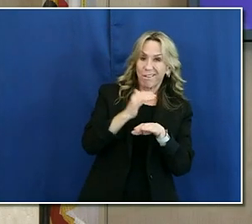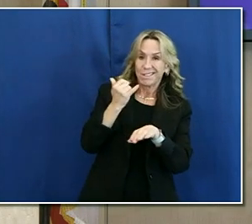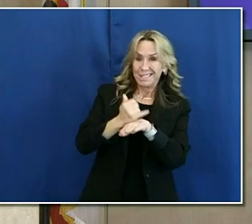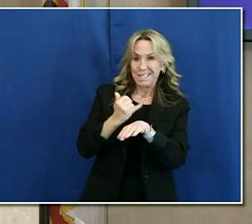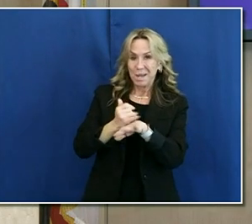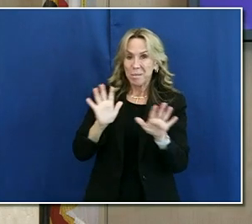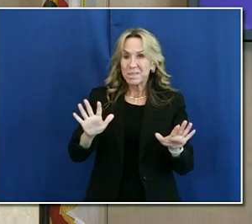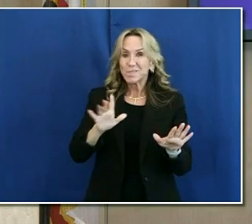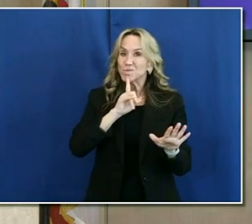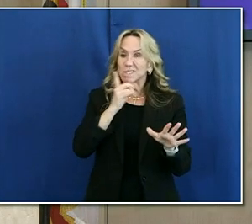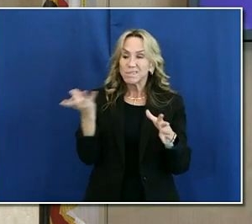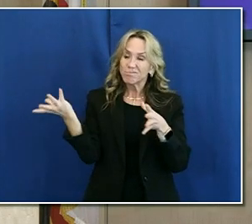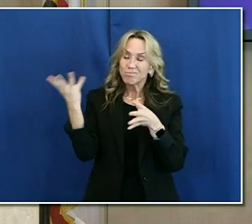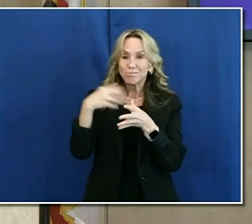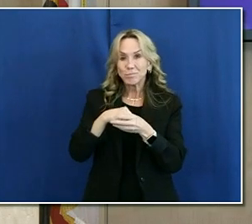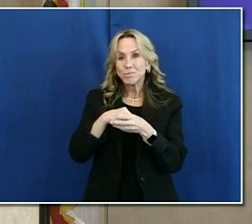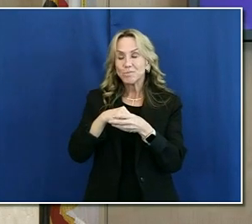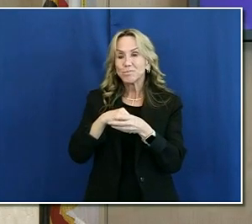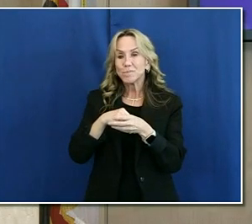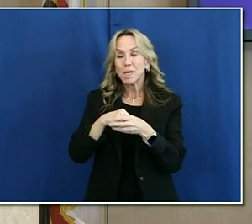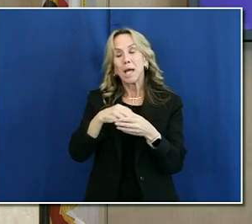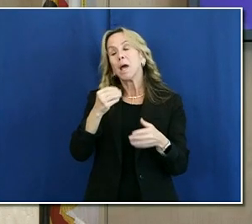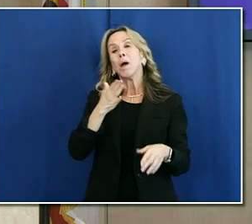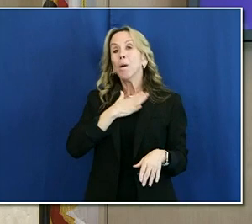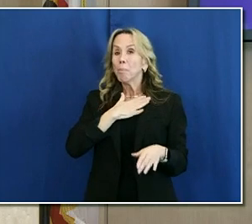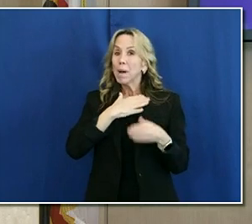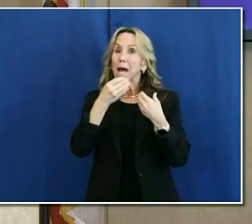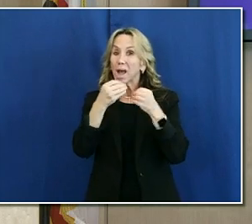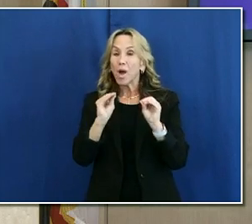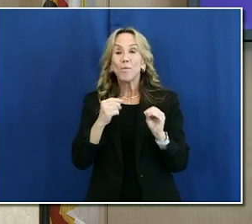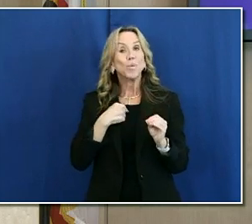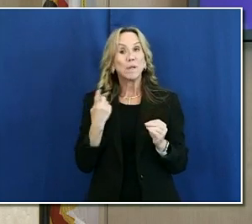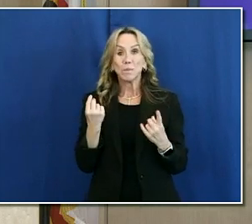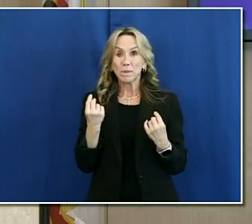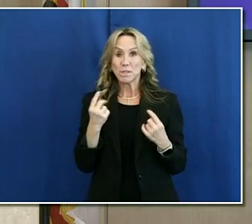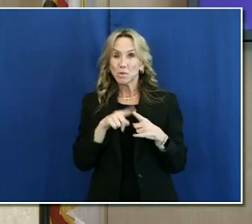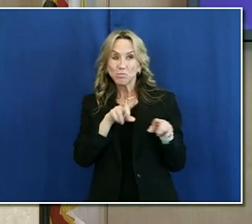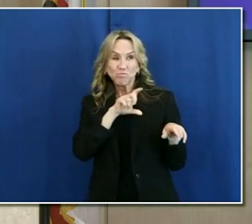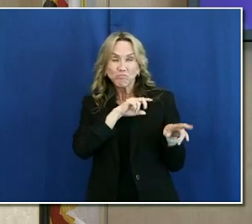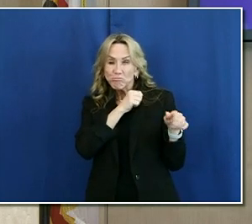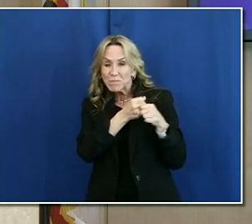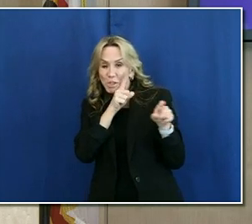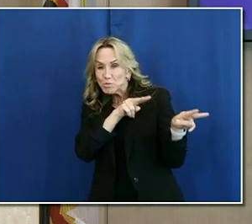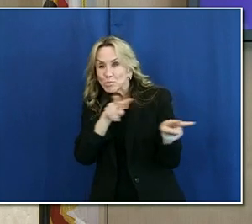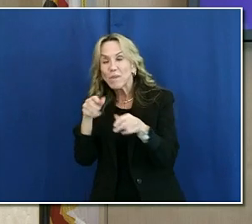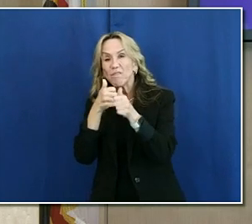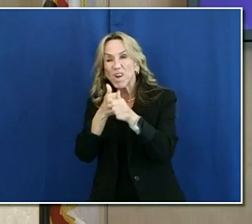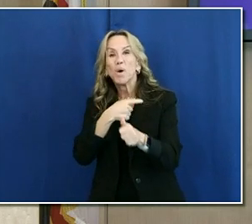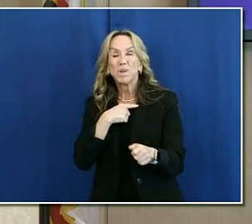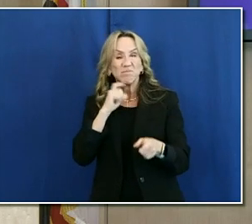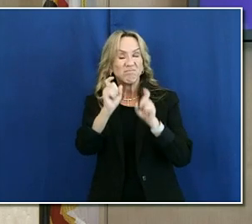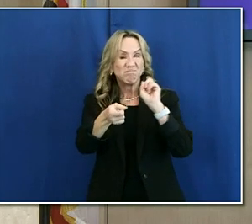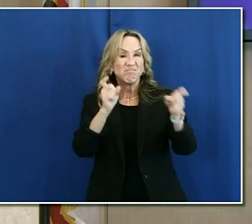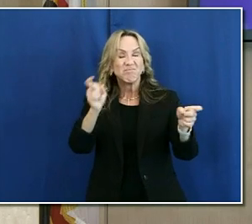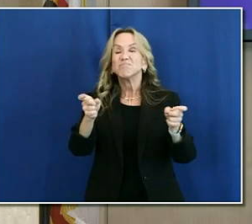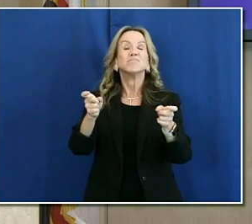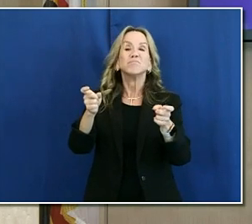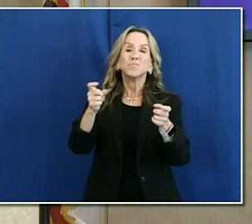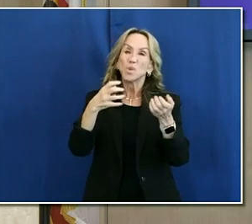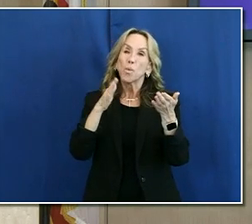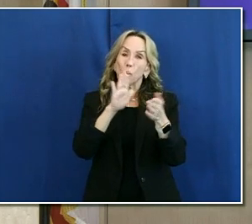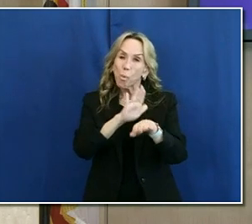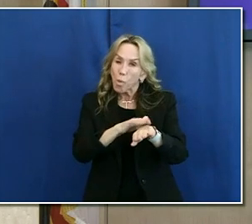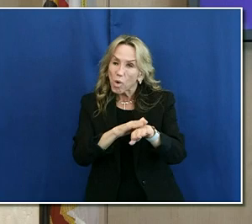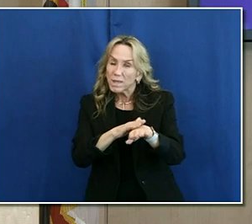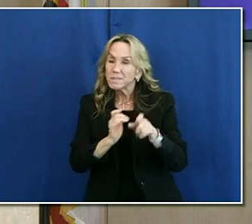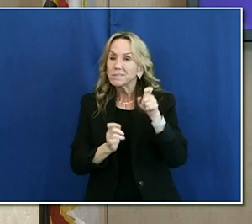been issuing warnings, notices, and investigations for organizations and